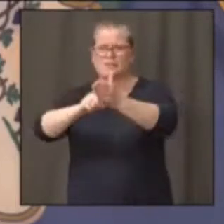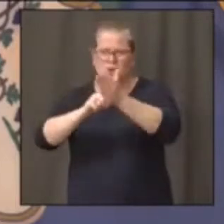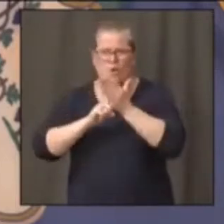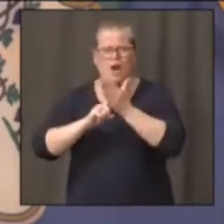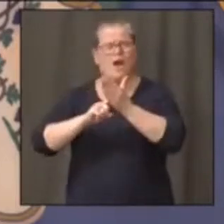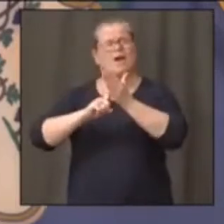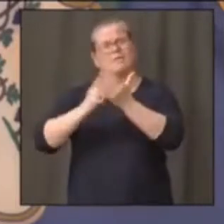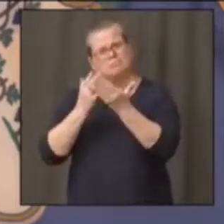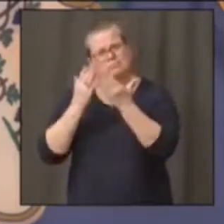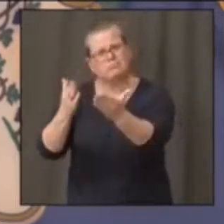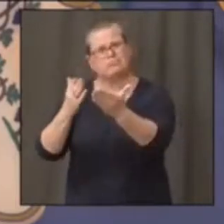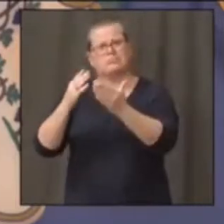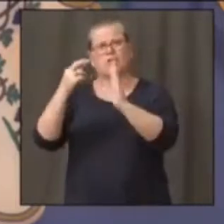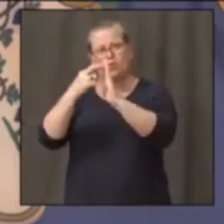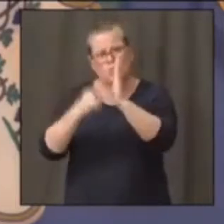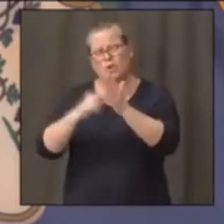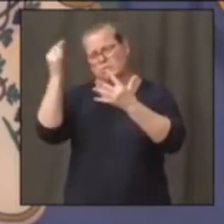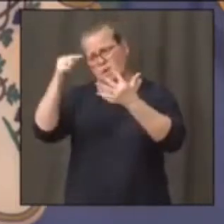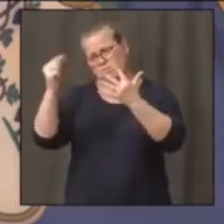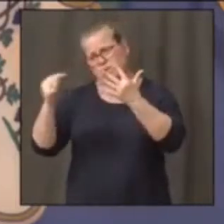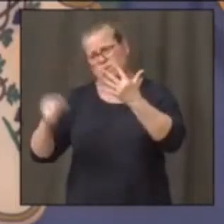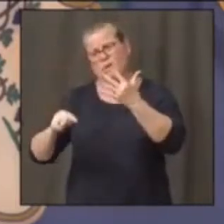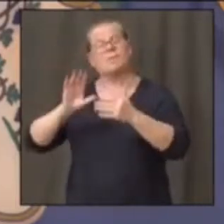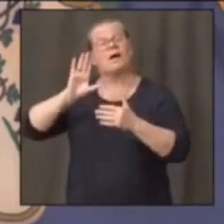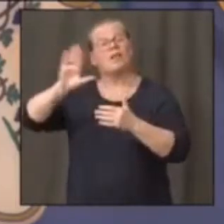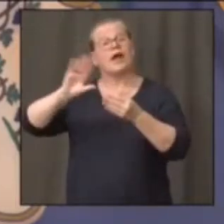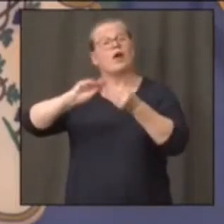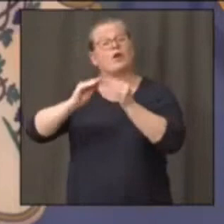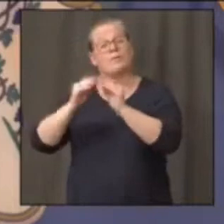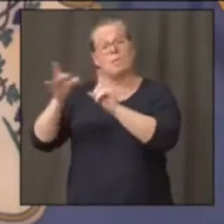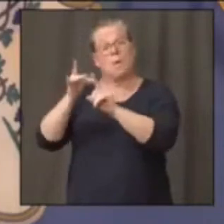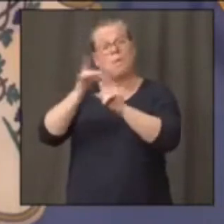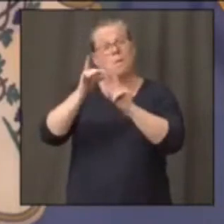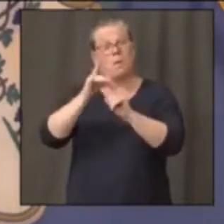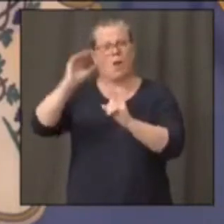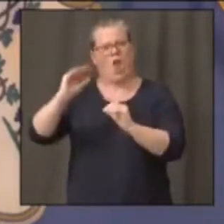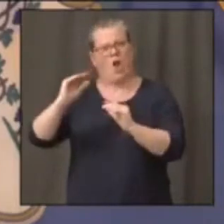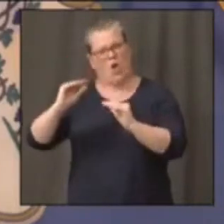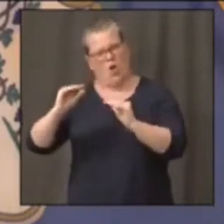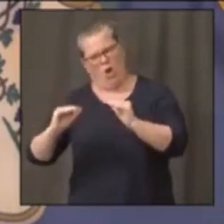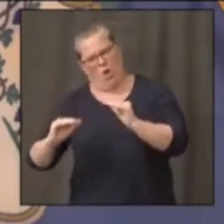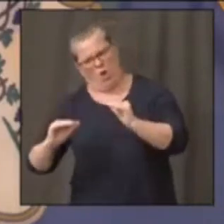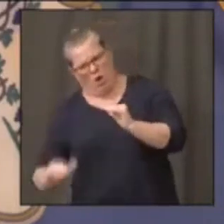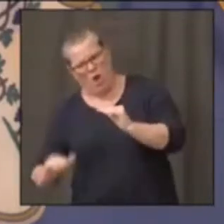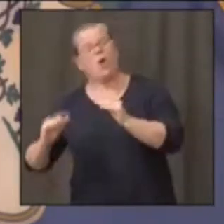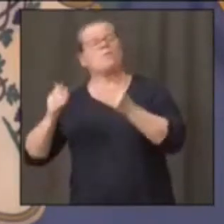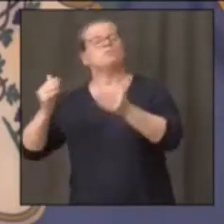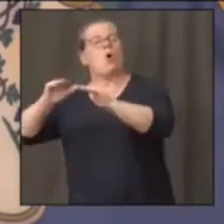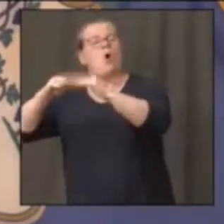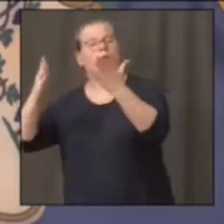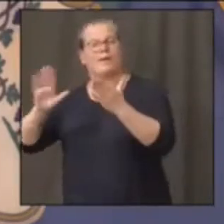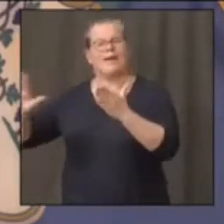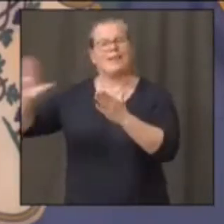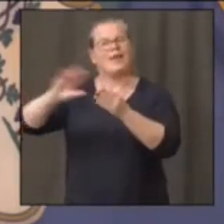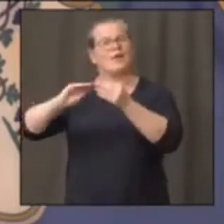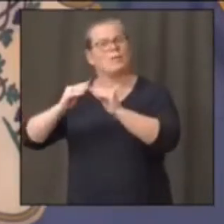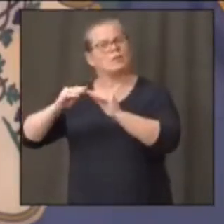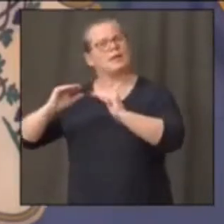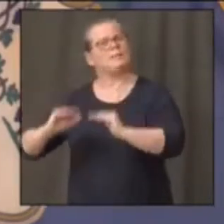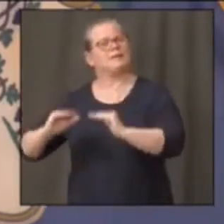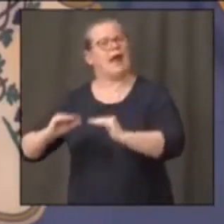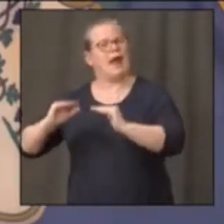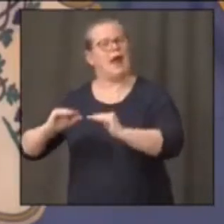Only then did they open, and they've had a pretty good track record to date, opening in a different variety of different ways they've done it, the